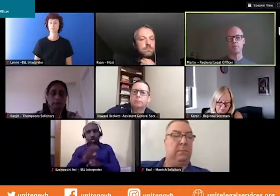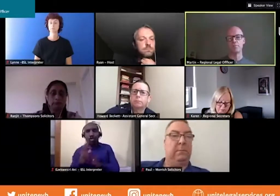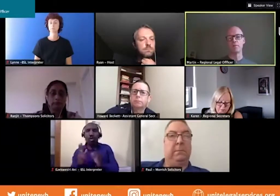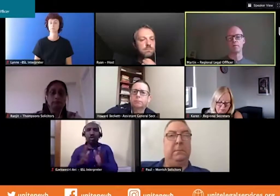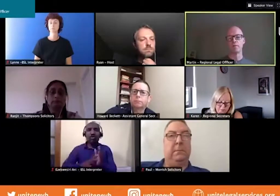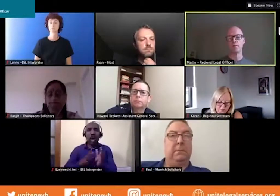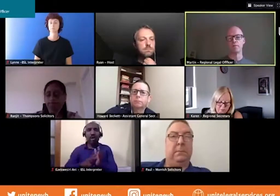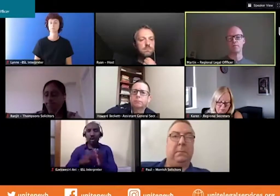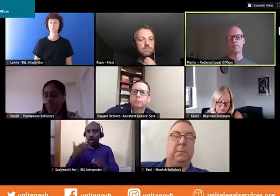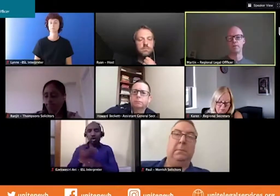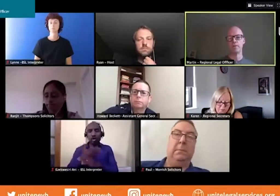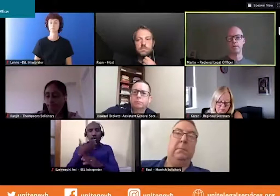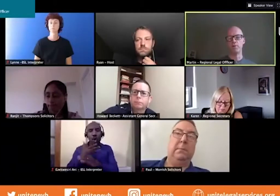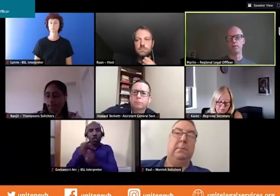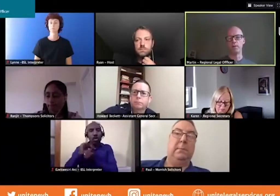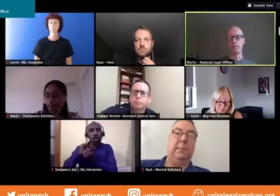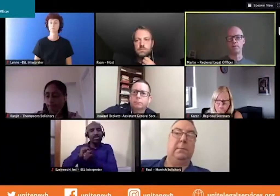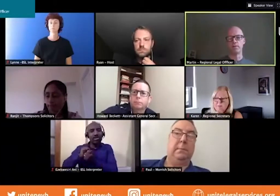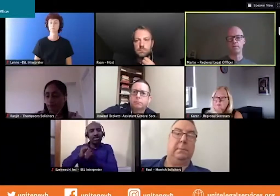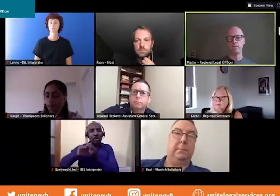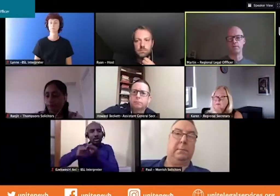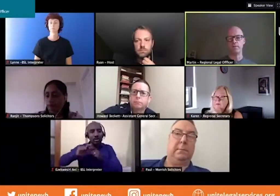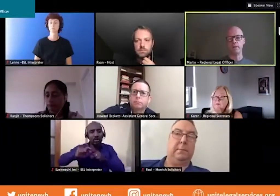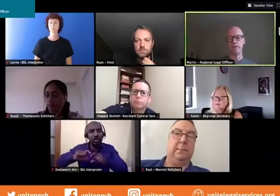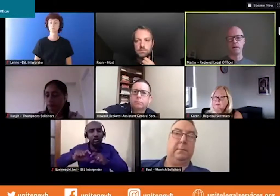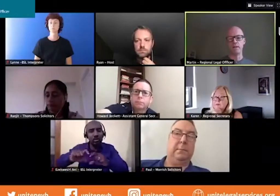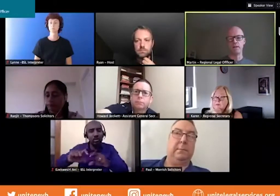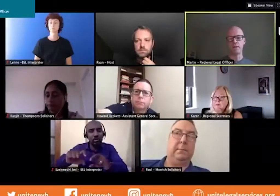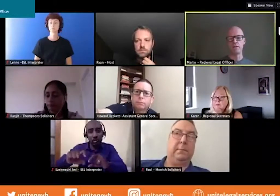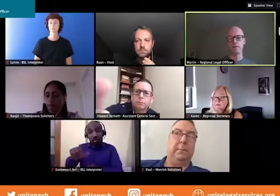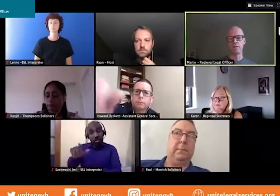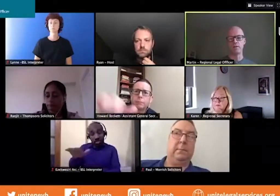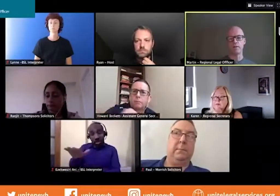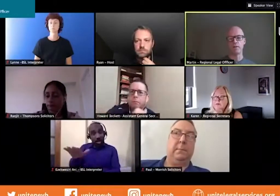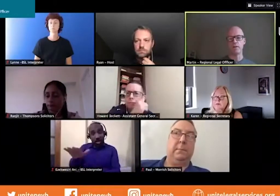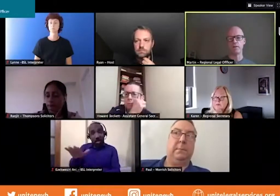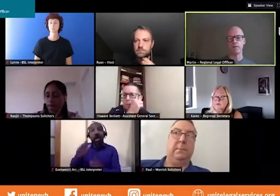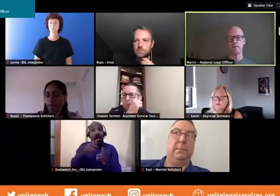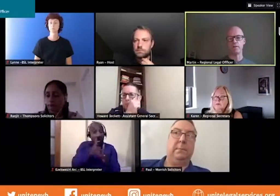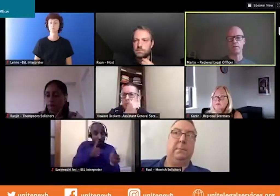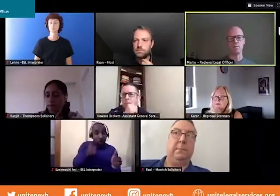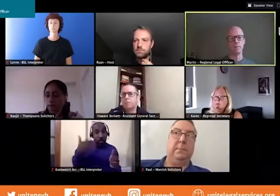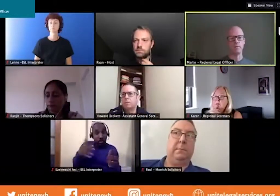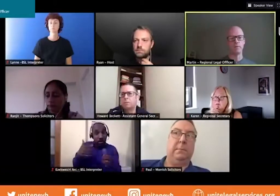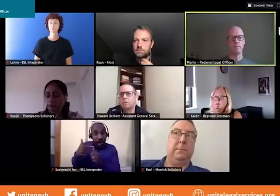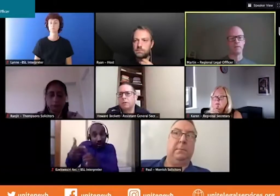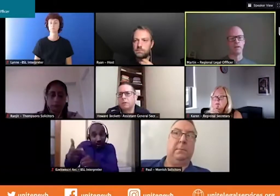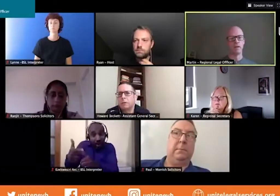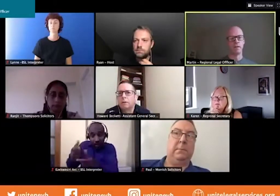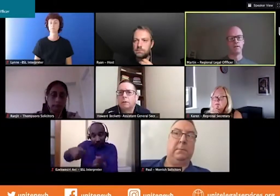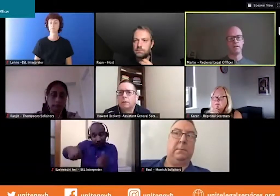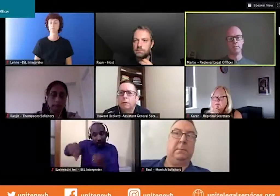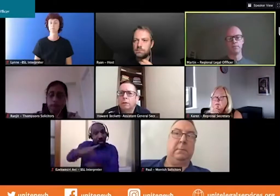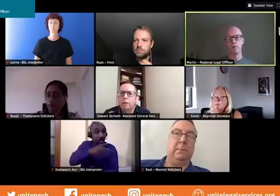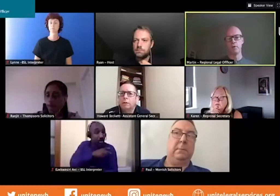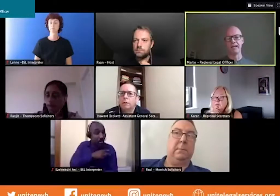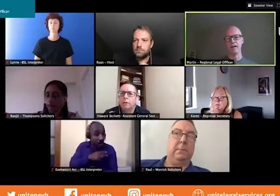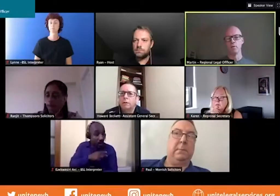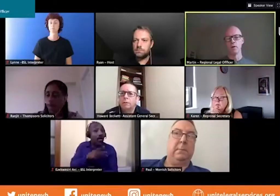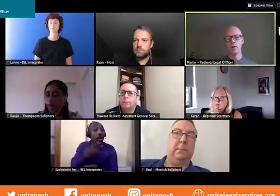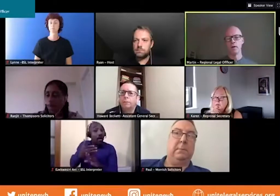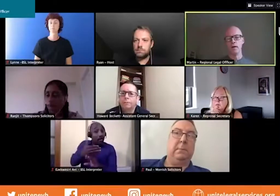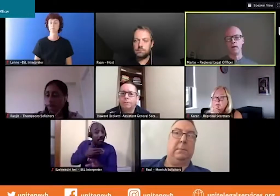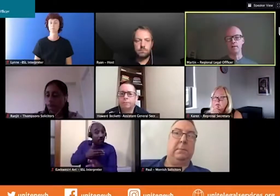long as people have, the employers have made applications for these people, before